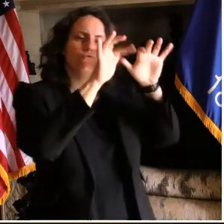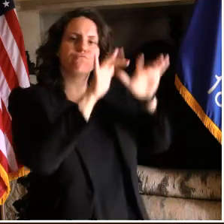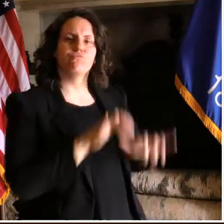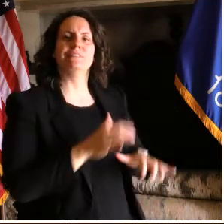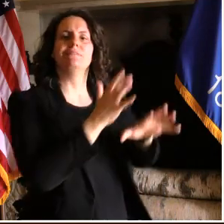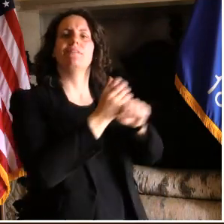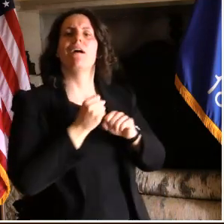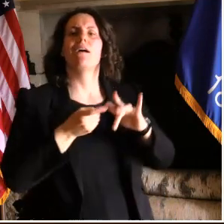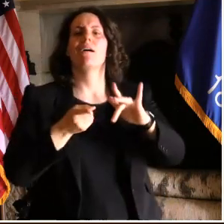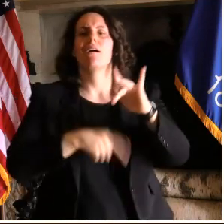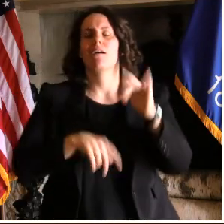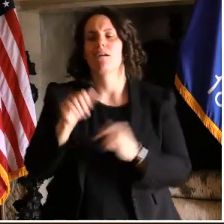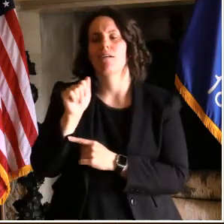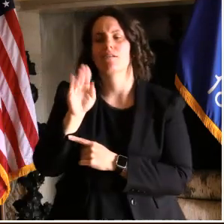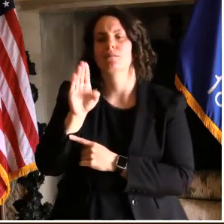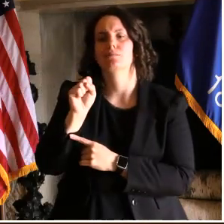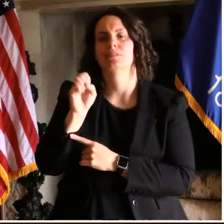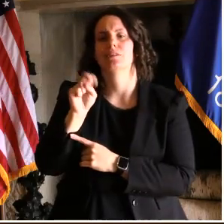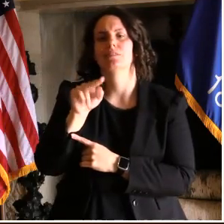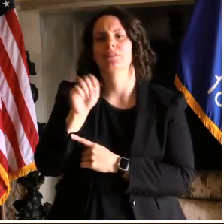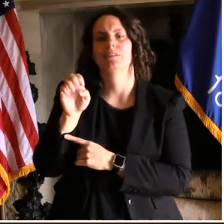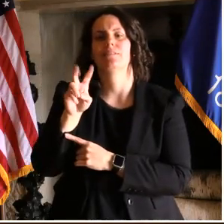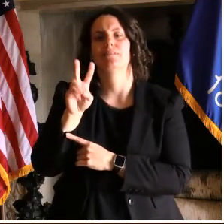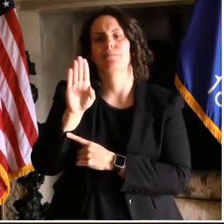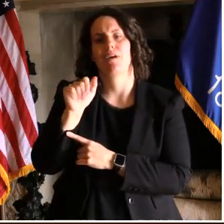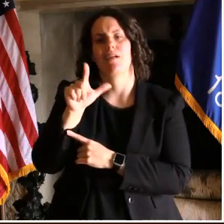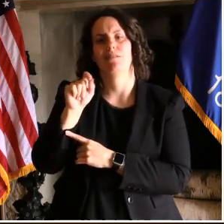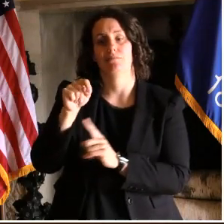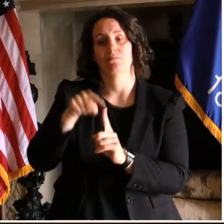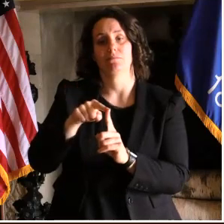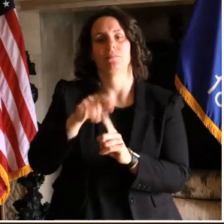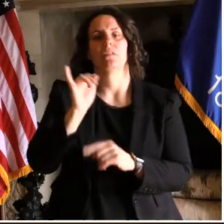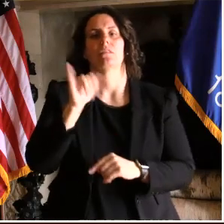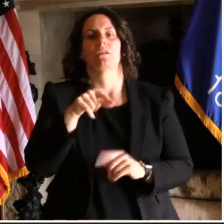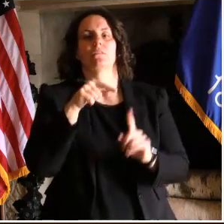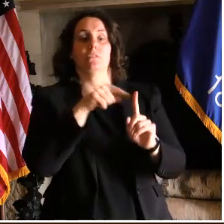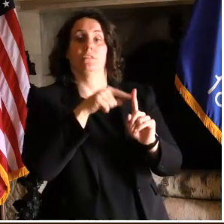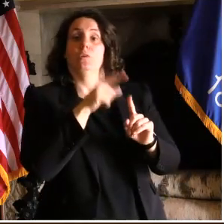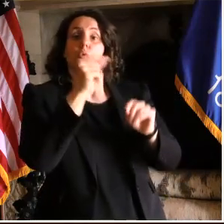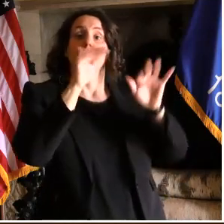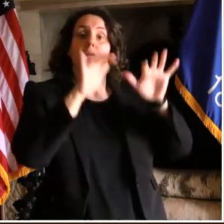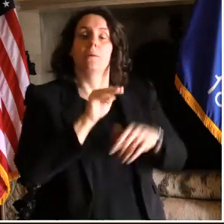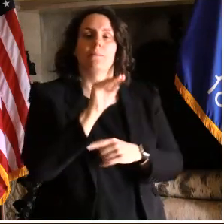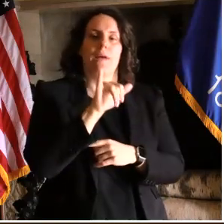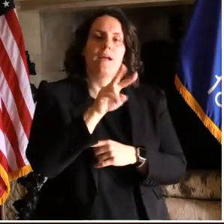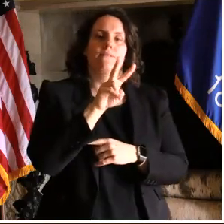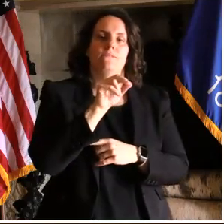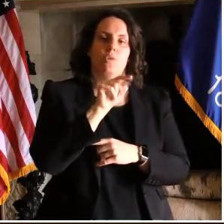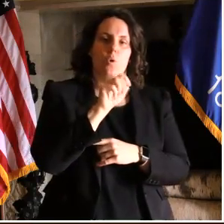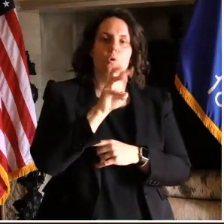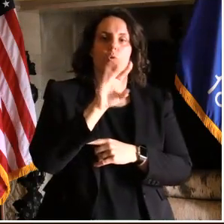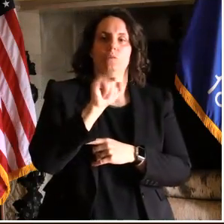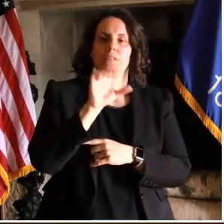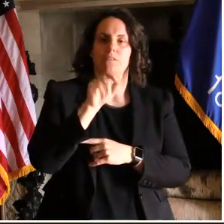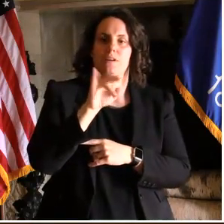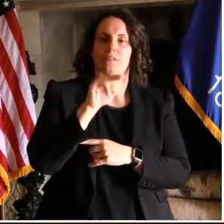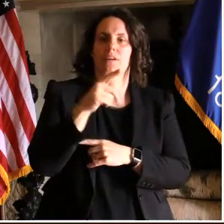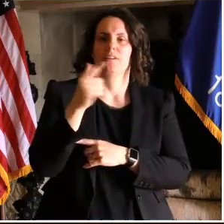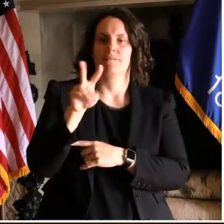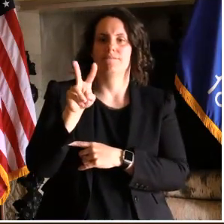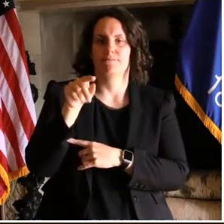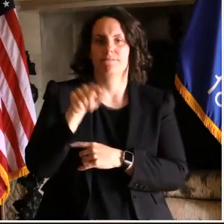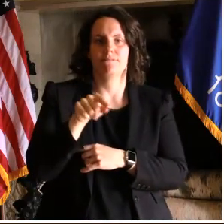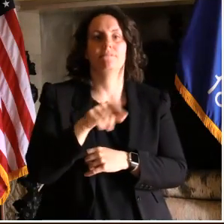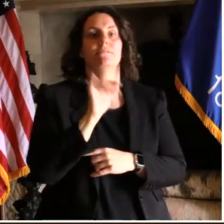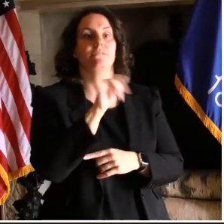myvote.wi.gov. I encourage that. My wife and I just did that the other day. It's very easy. If we can do it, you can do